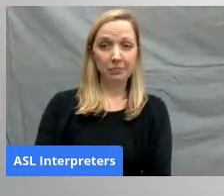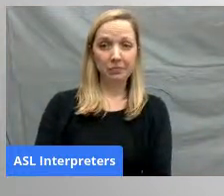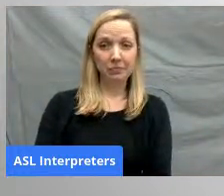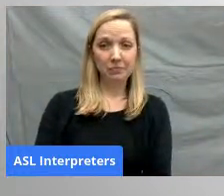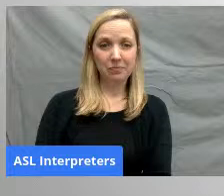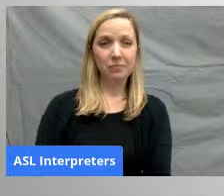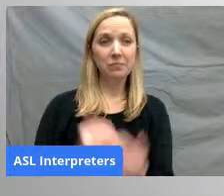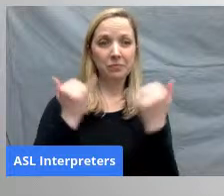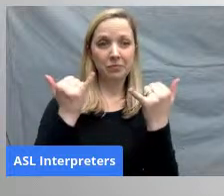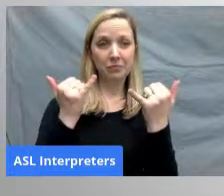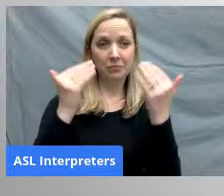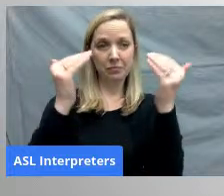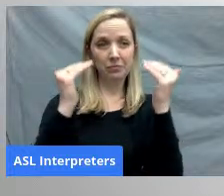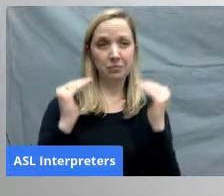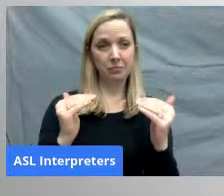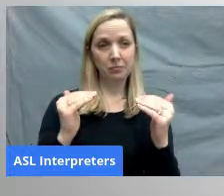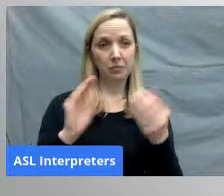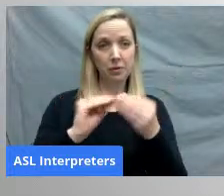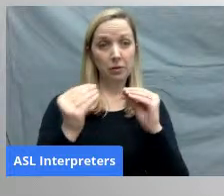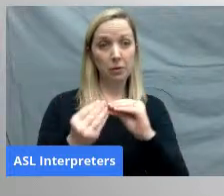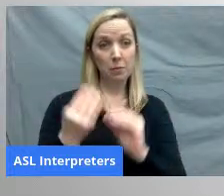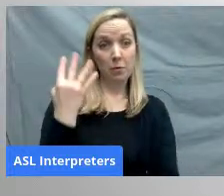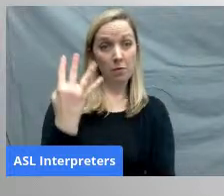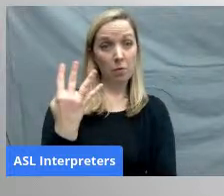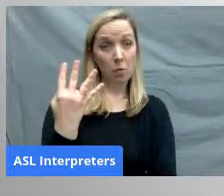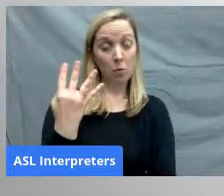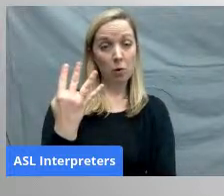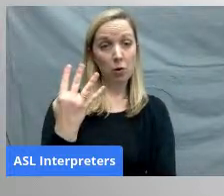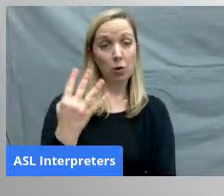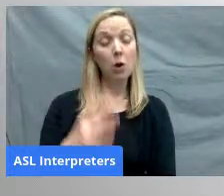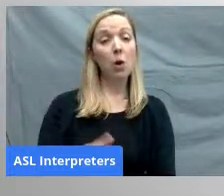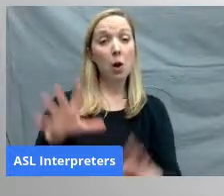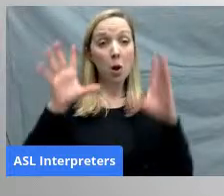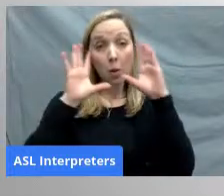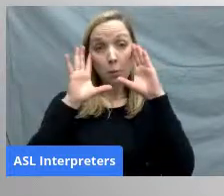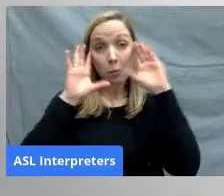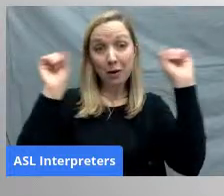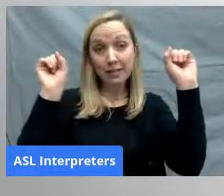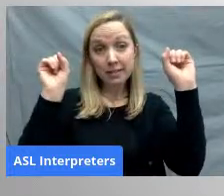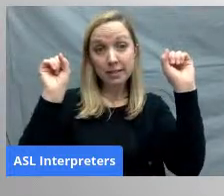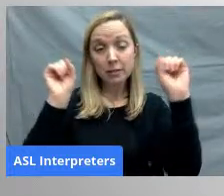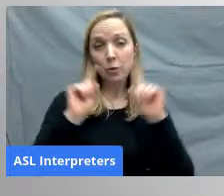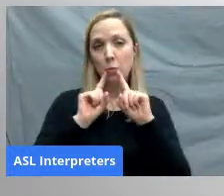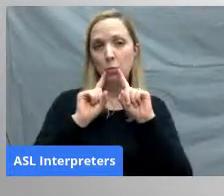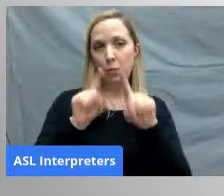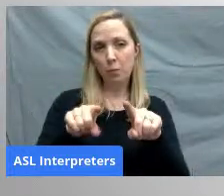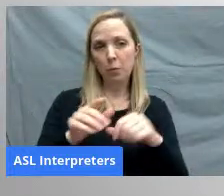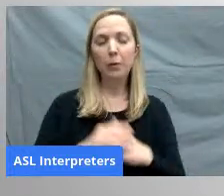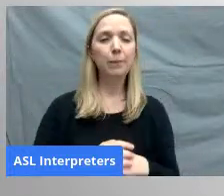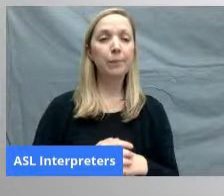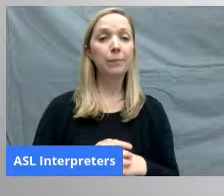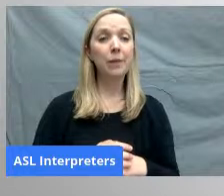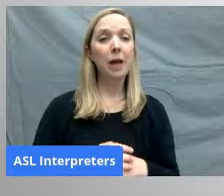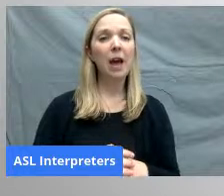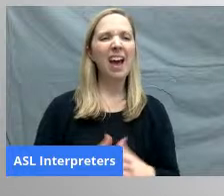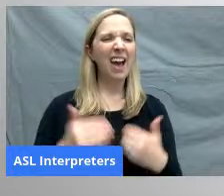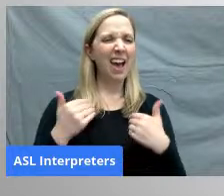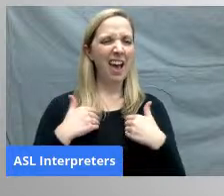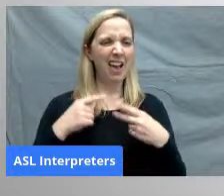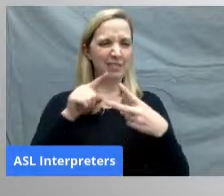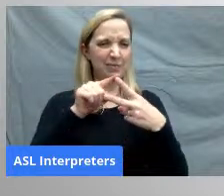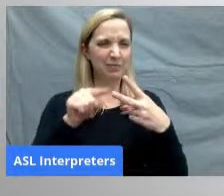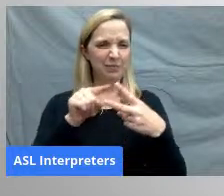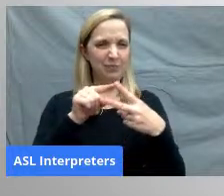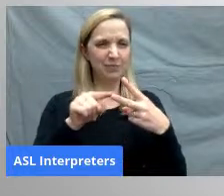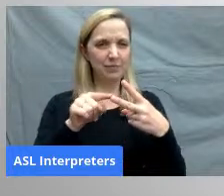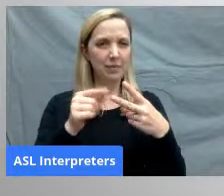Okay, we'll move forward to item 4, which is the President's Report. There are 2 things that I just wanted more